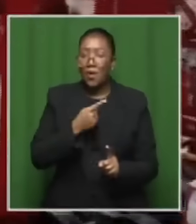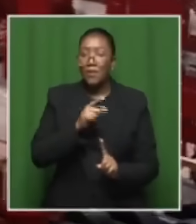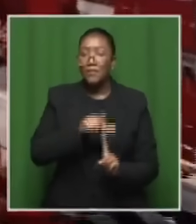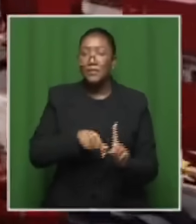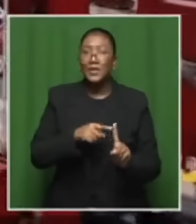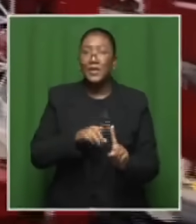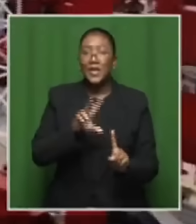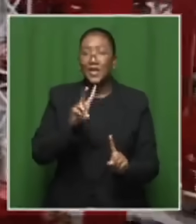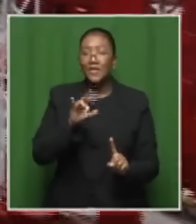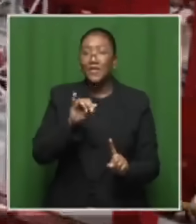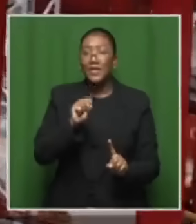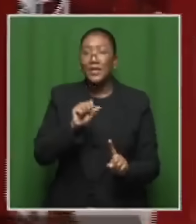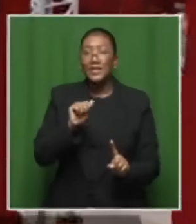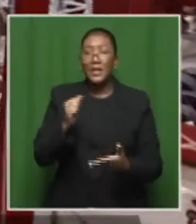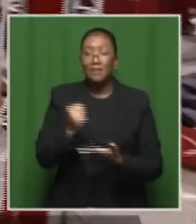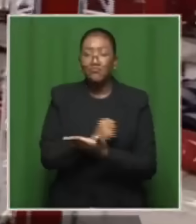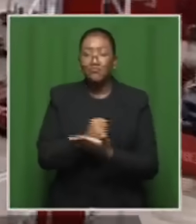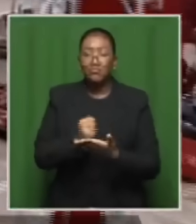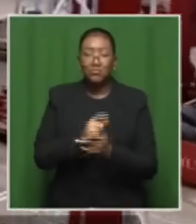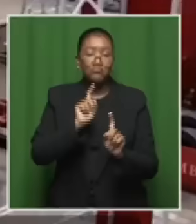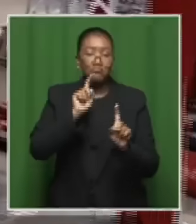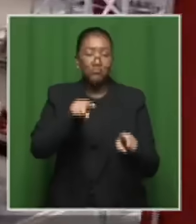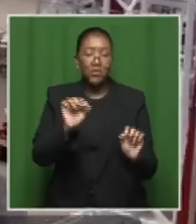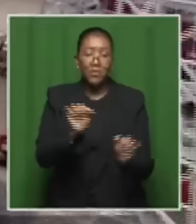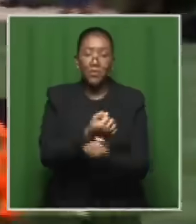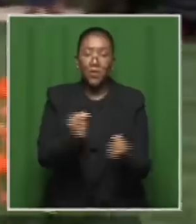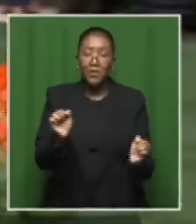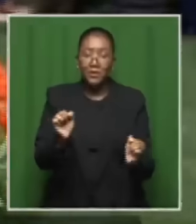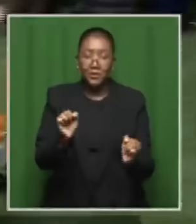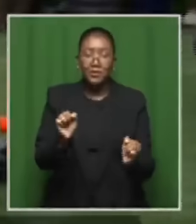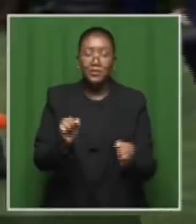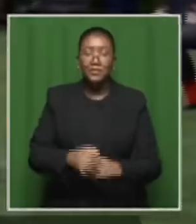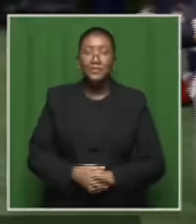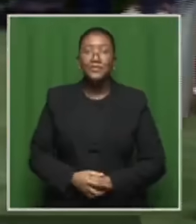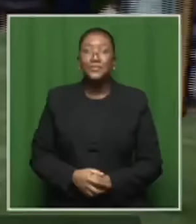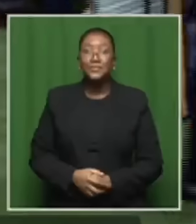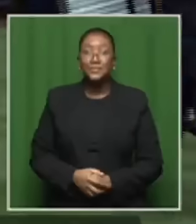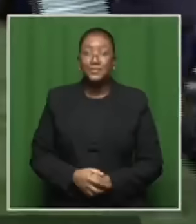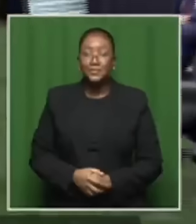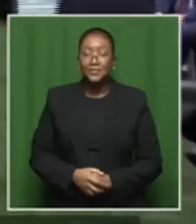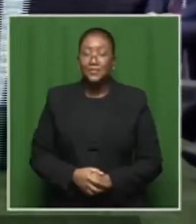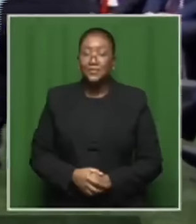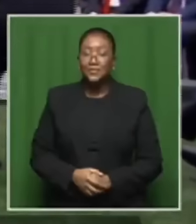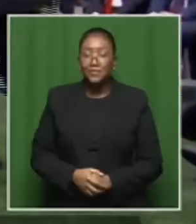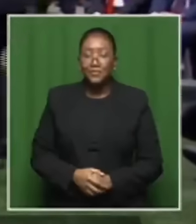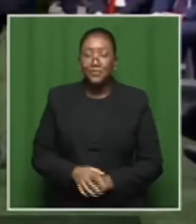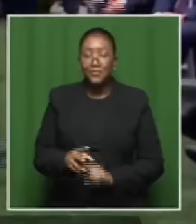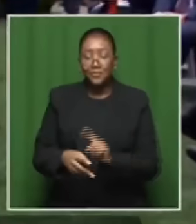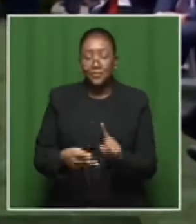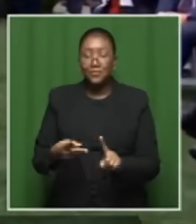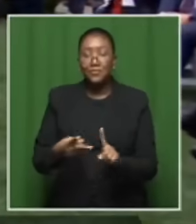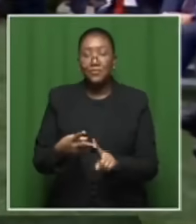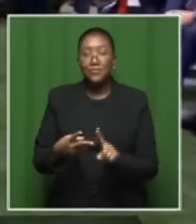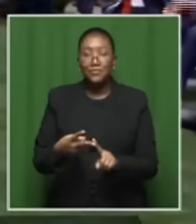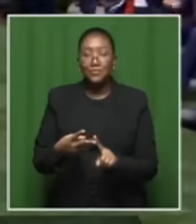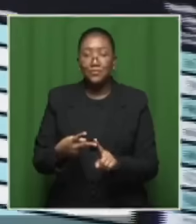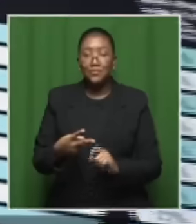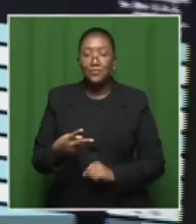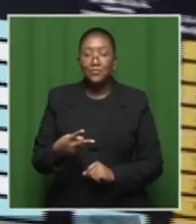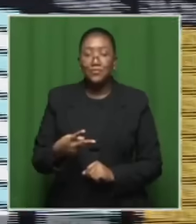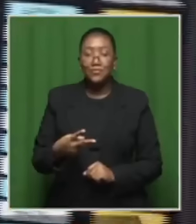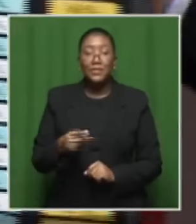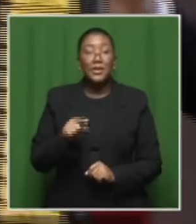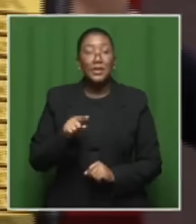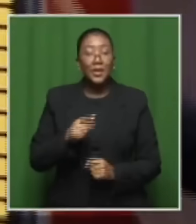He couldn't travel to the U.S. He ended up in Qatar. And also we know that there has been an announcement